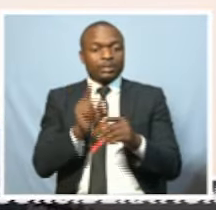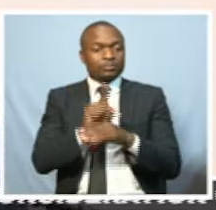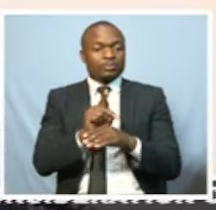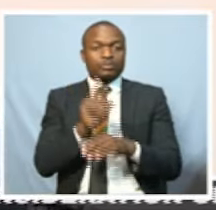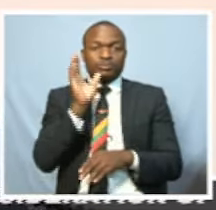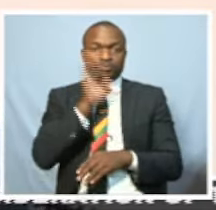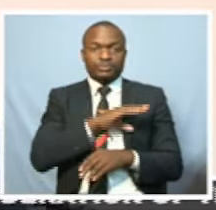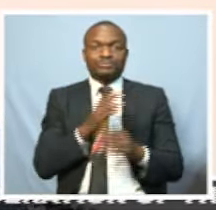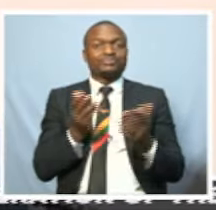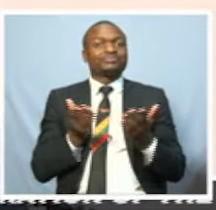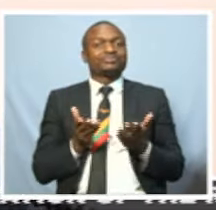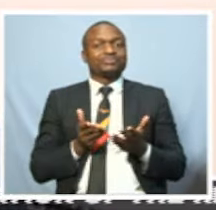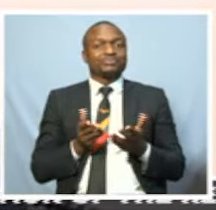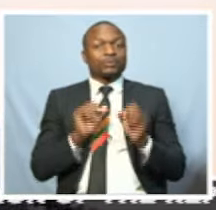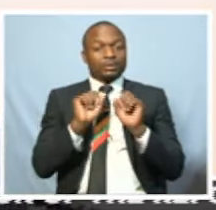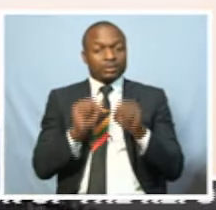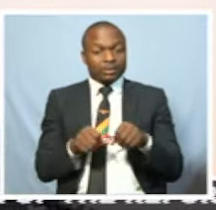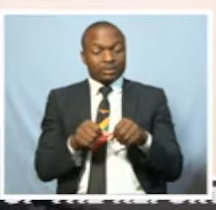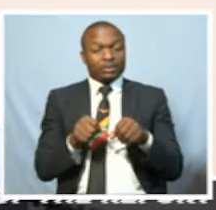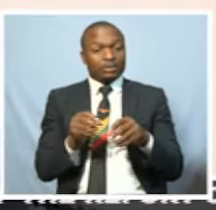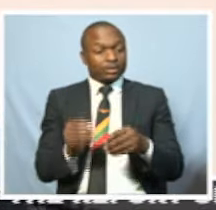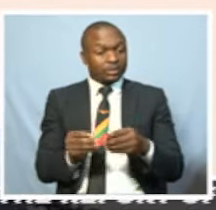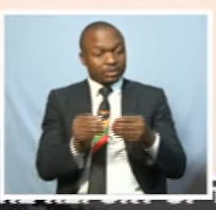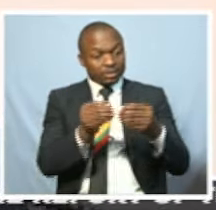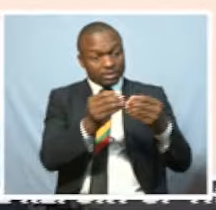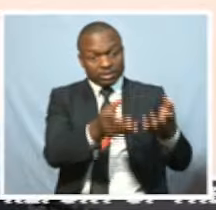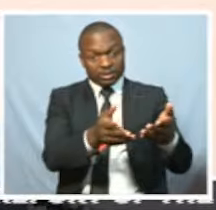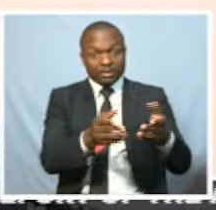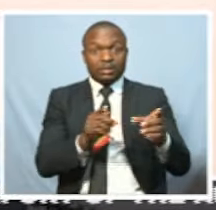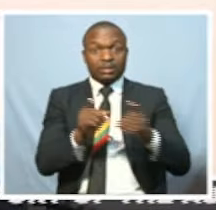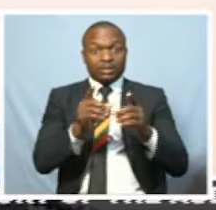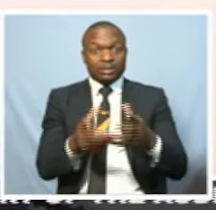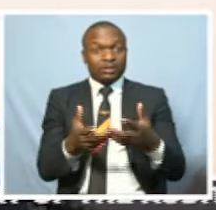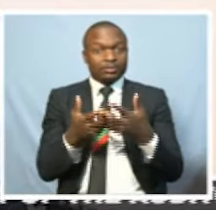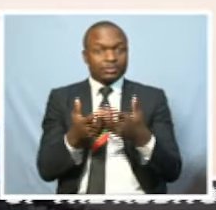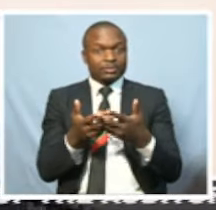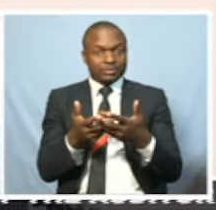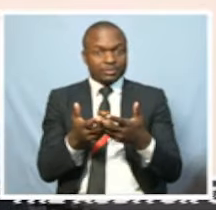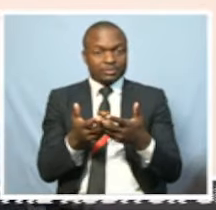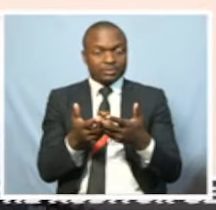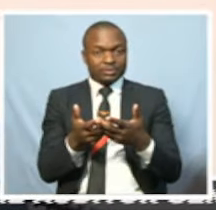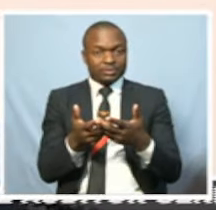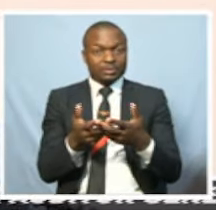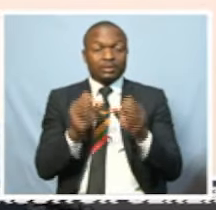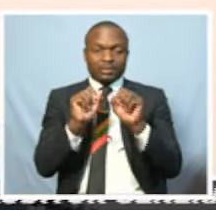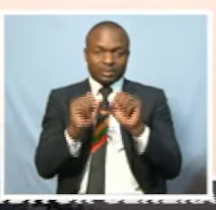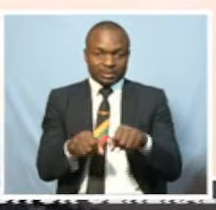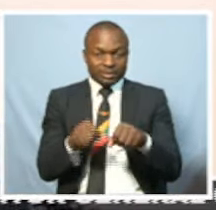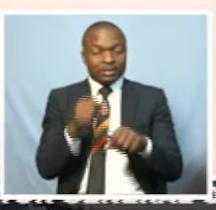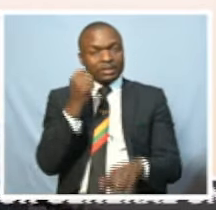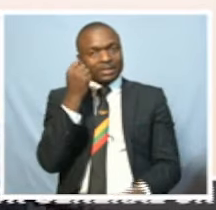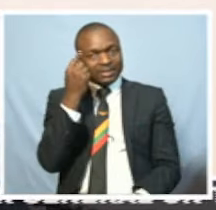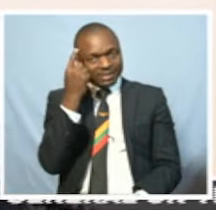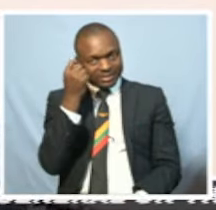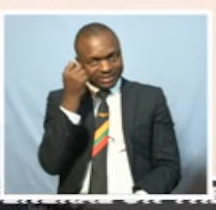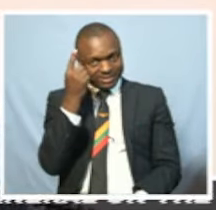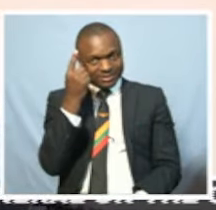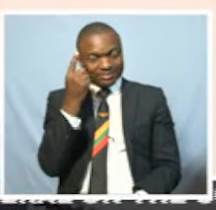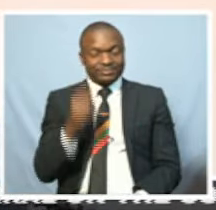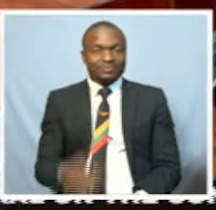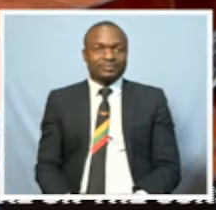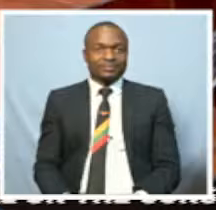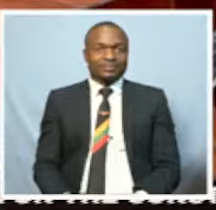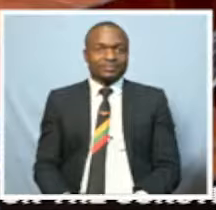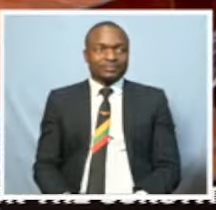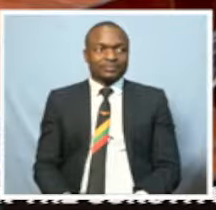completed. Would you like to pass on to the director engineering so that we can get the